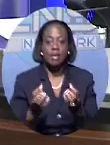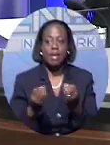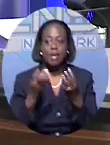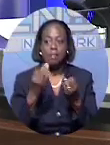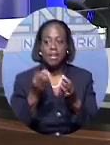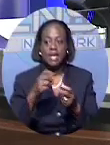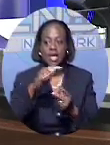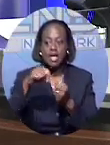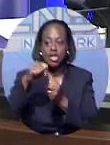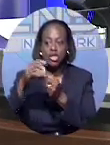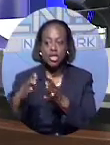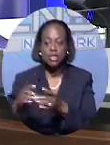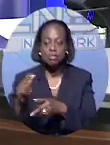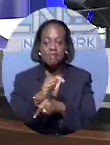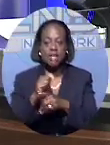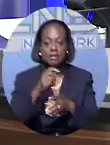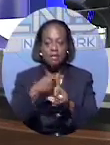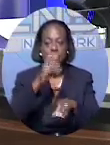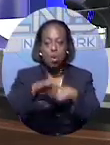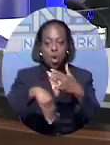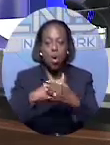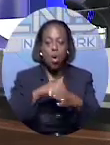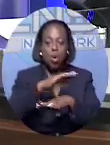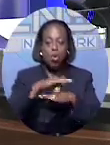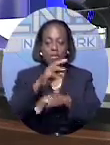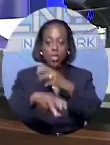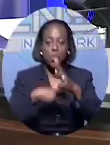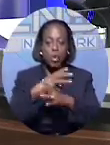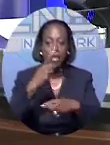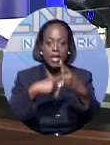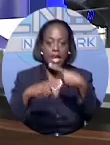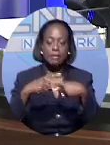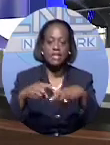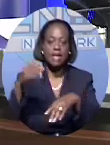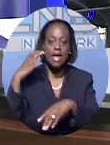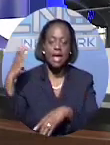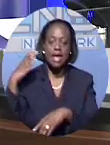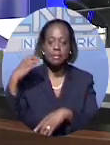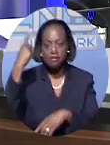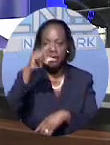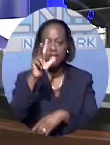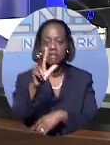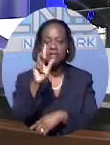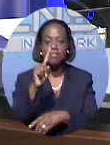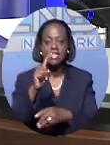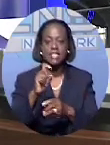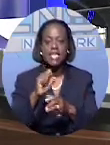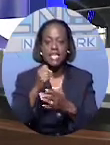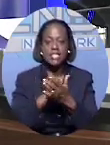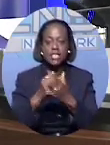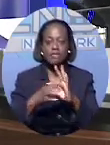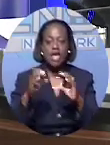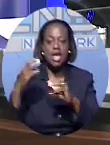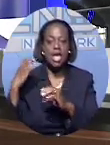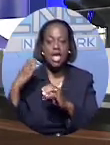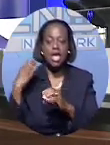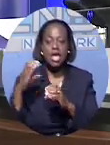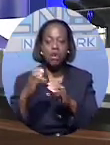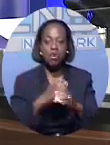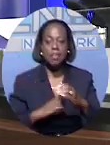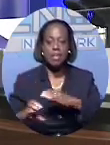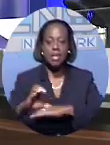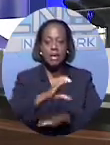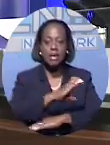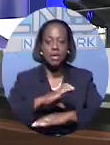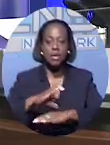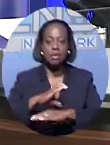Hundreds of tourism professionals from all over the world have assembled here in the capital for the 31st session of the Caribbean Hotel and Tourism